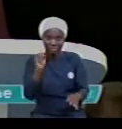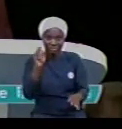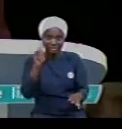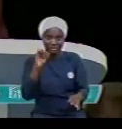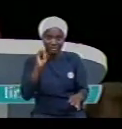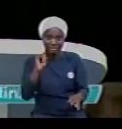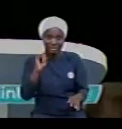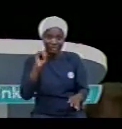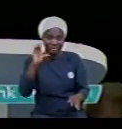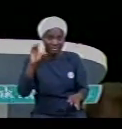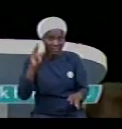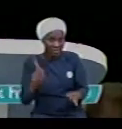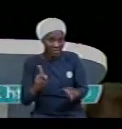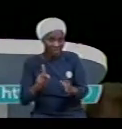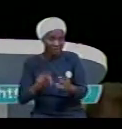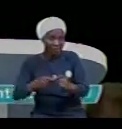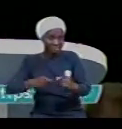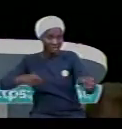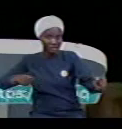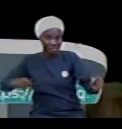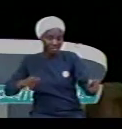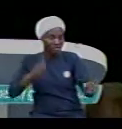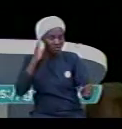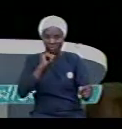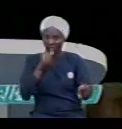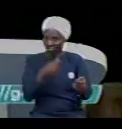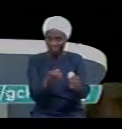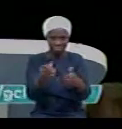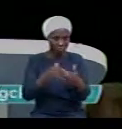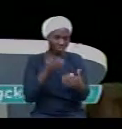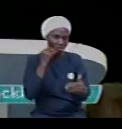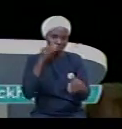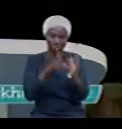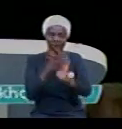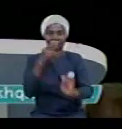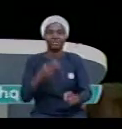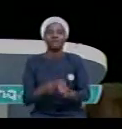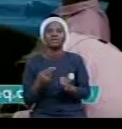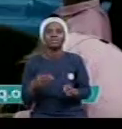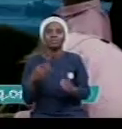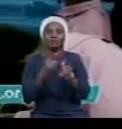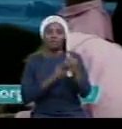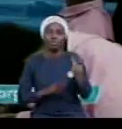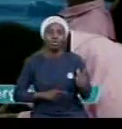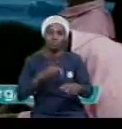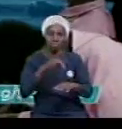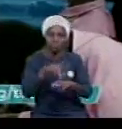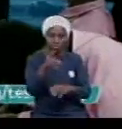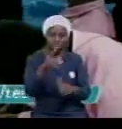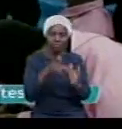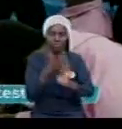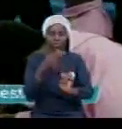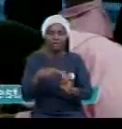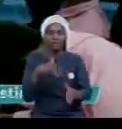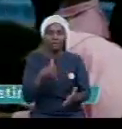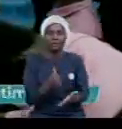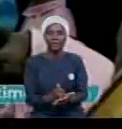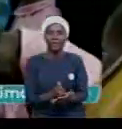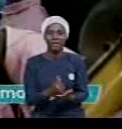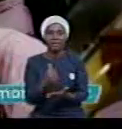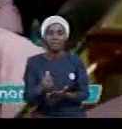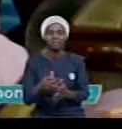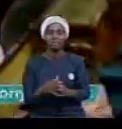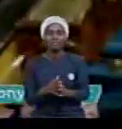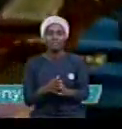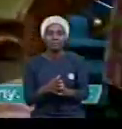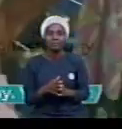and you are still with walking stick, it won't go home with you. The Lord has touched you. Now we'll listen to testimony from